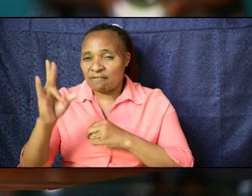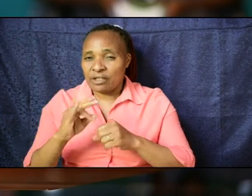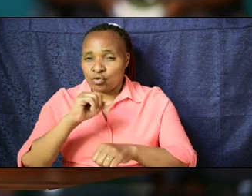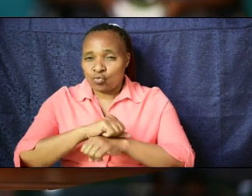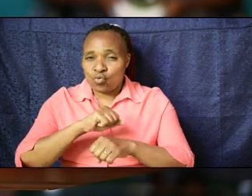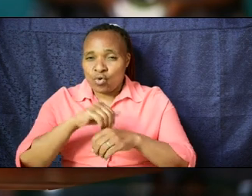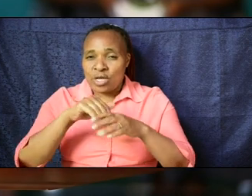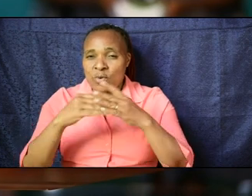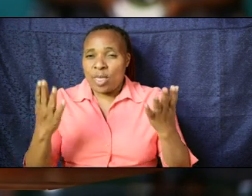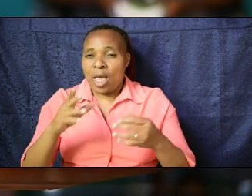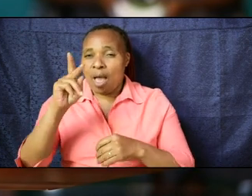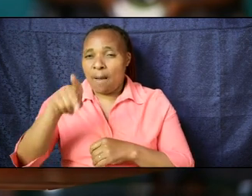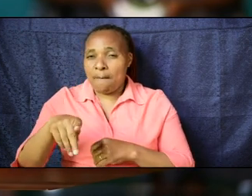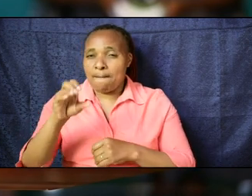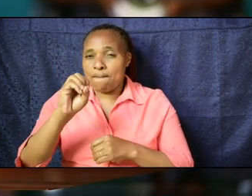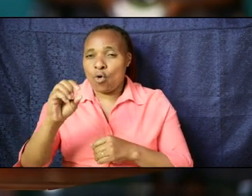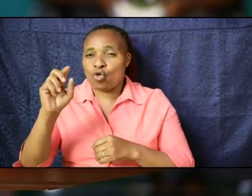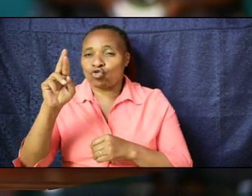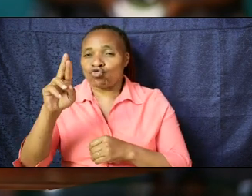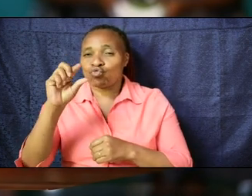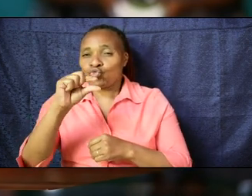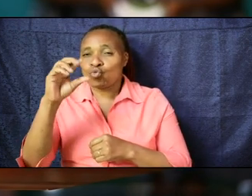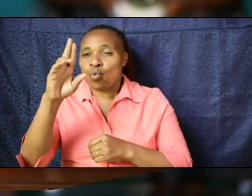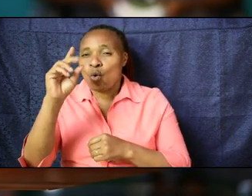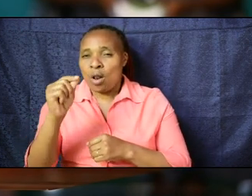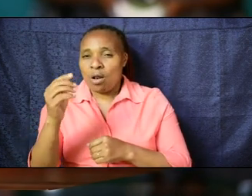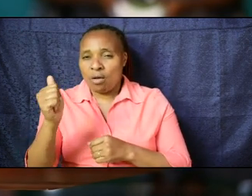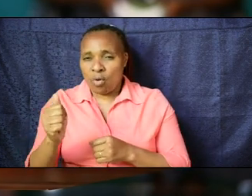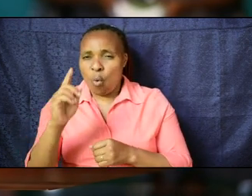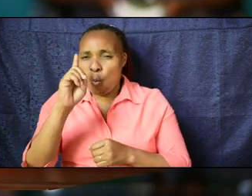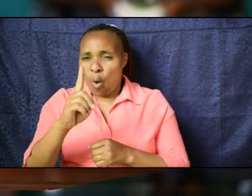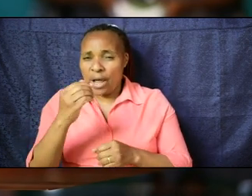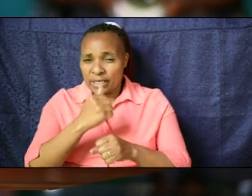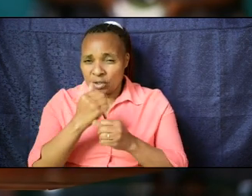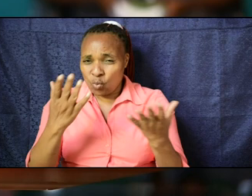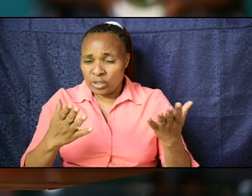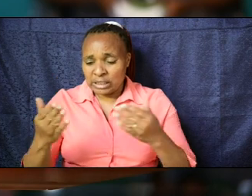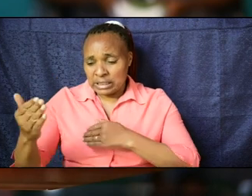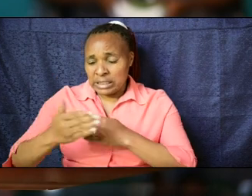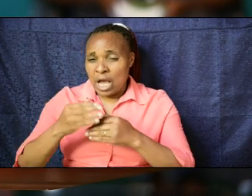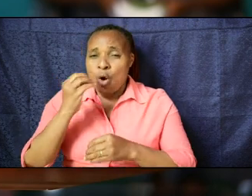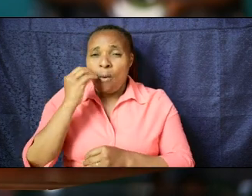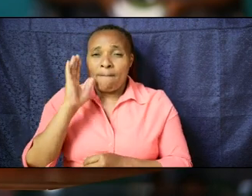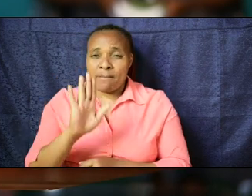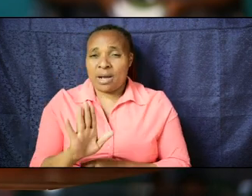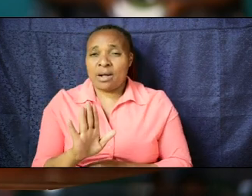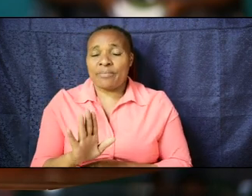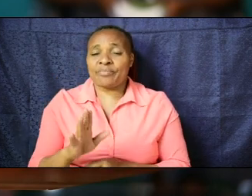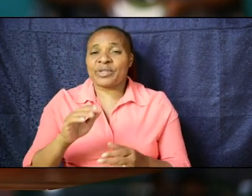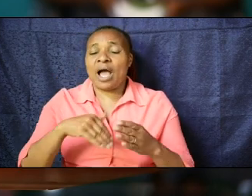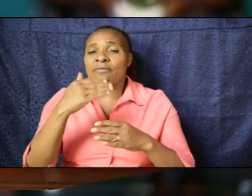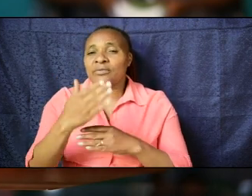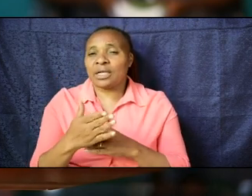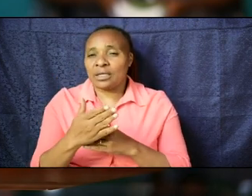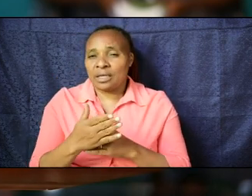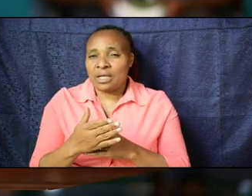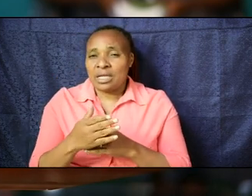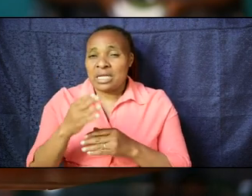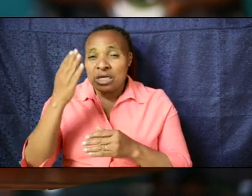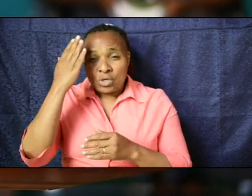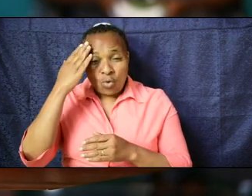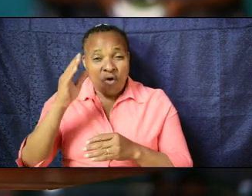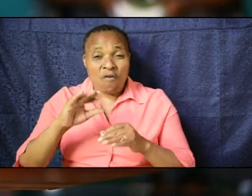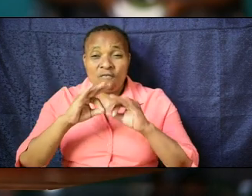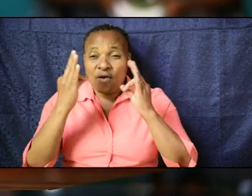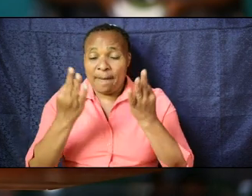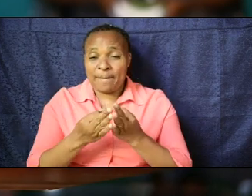Portugal. The only reason he does this is because it's closest to his home. Other than that, neither he nor his